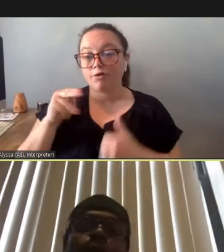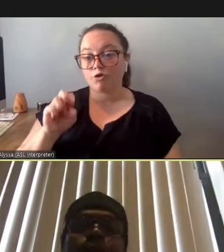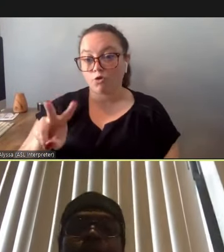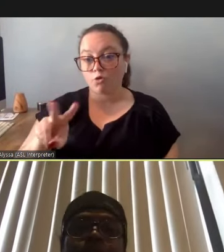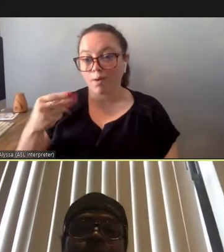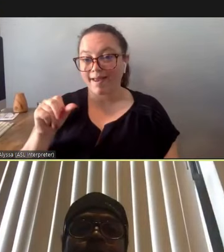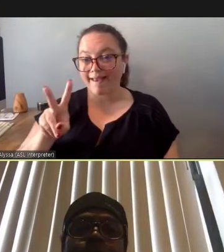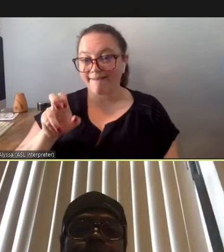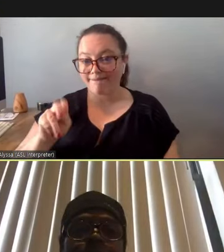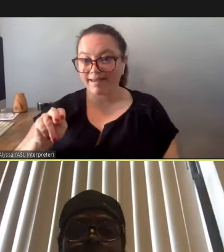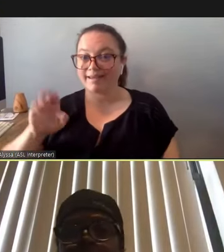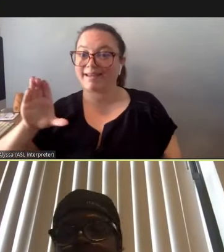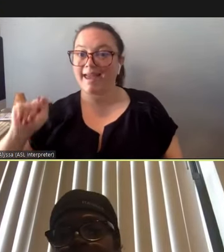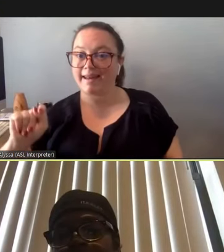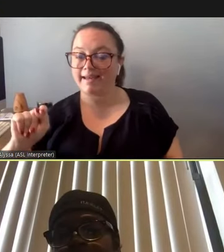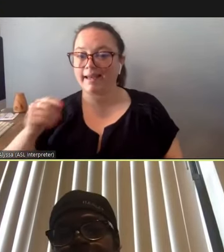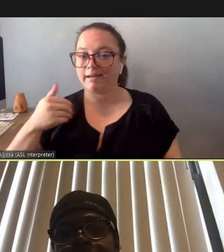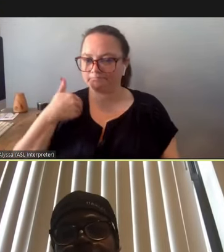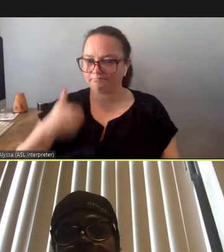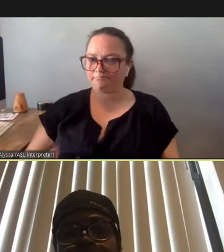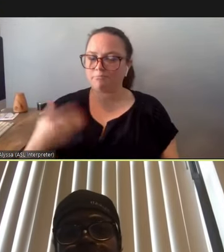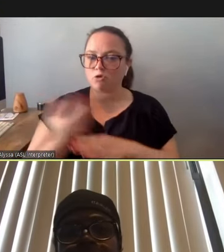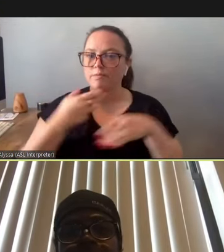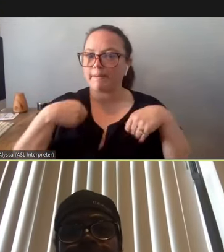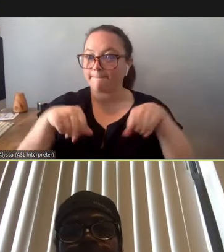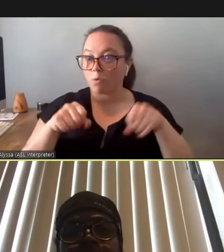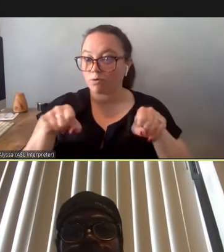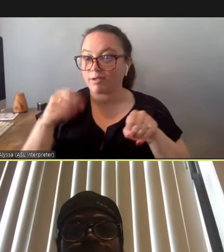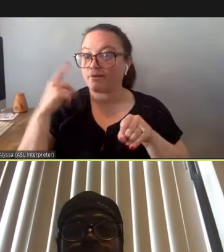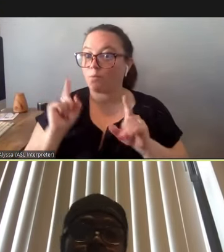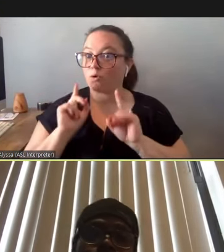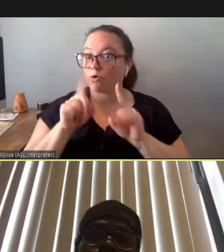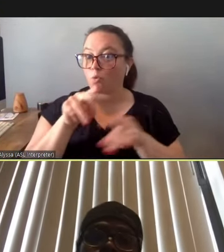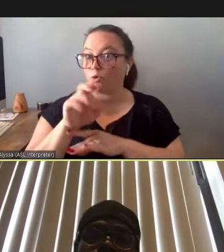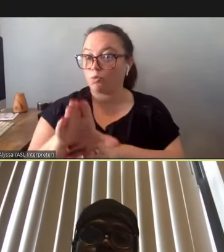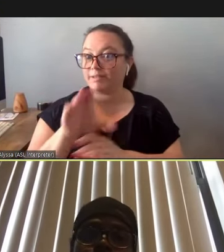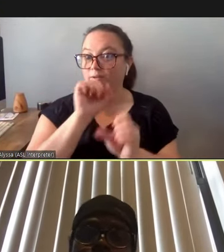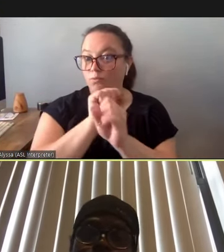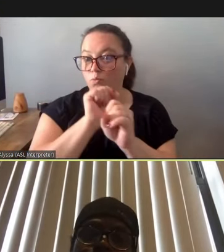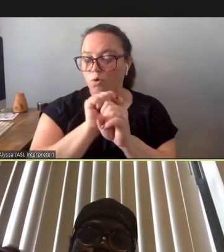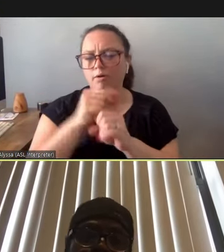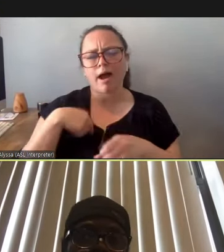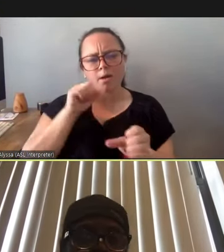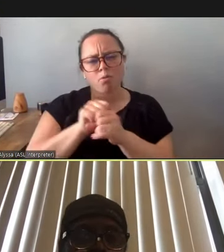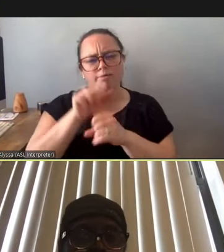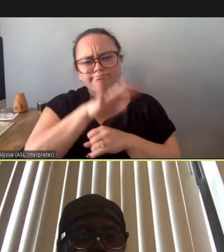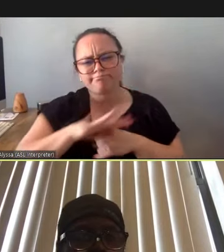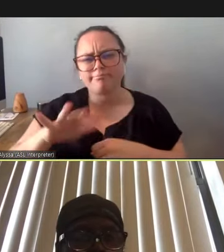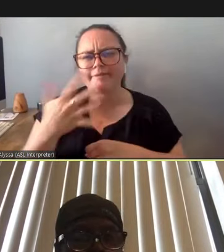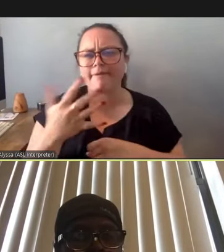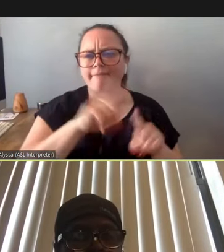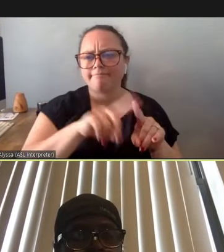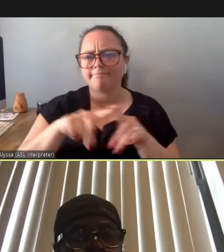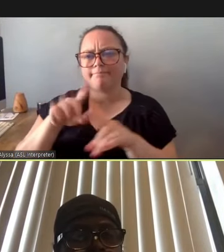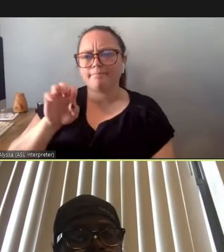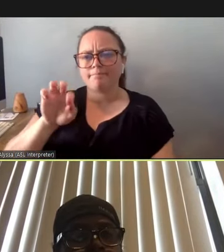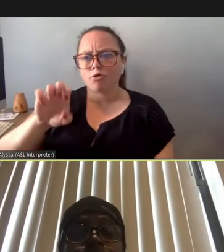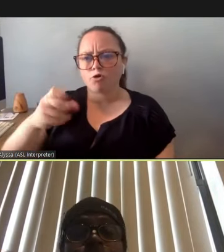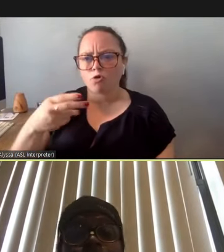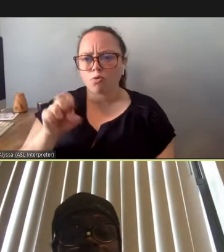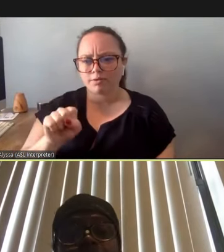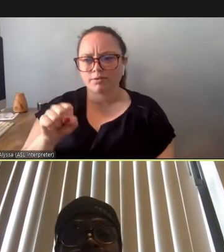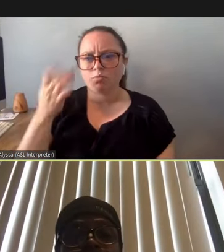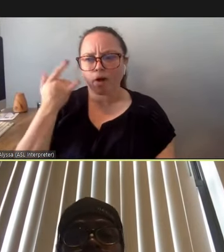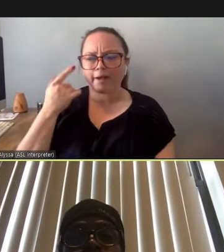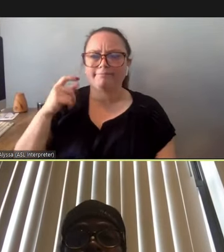I'm a motorcyclist who commutes to New York City for work. I work in all of the five boroughs because I'm a film television grip, and